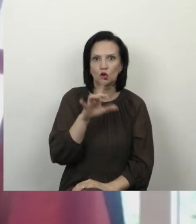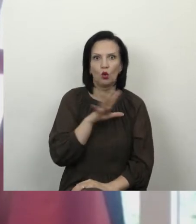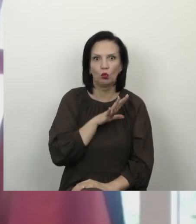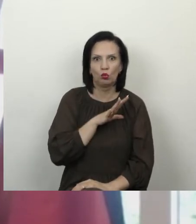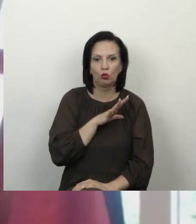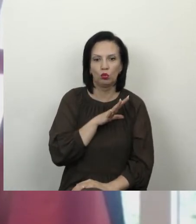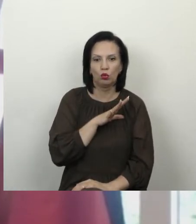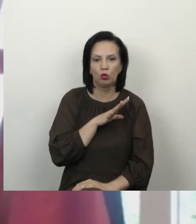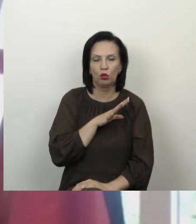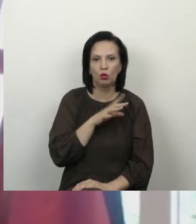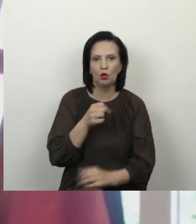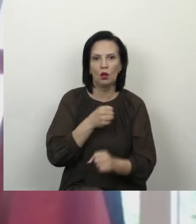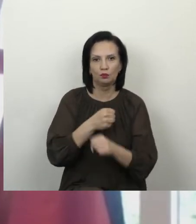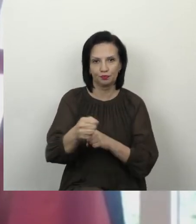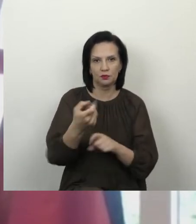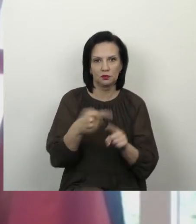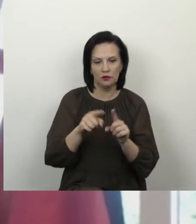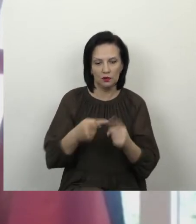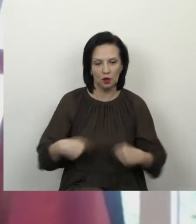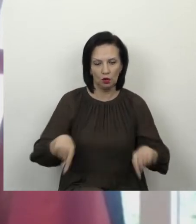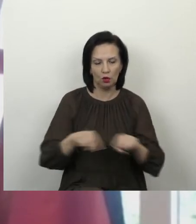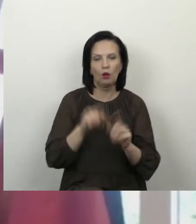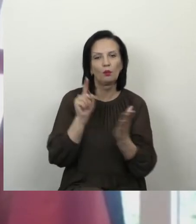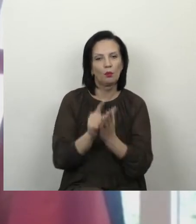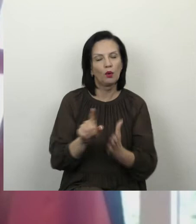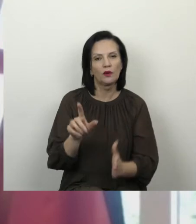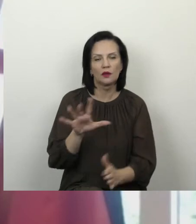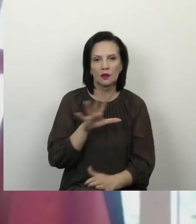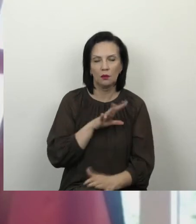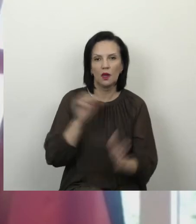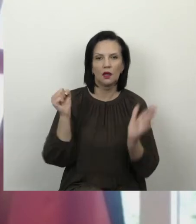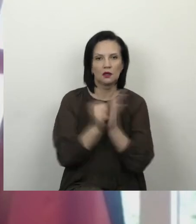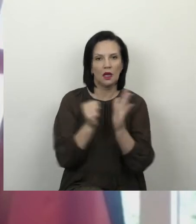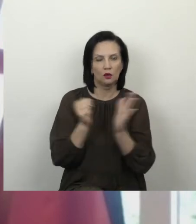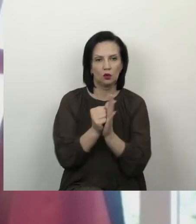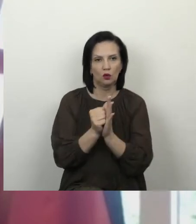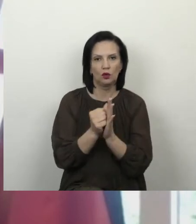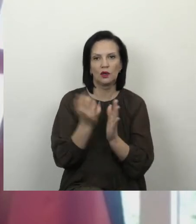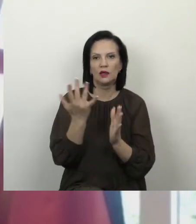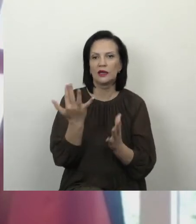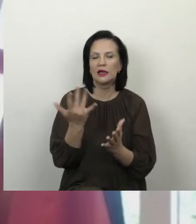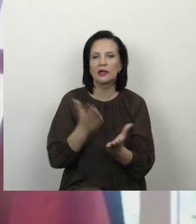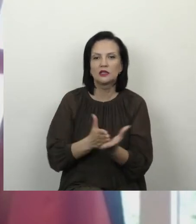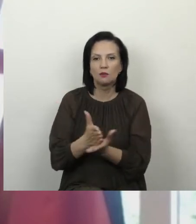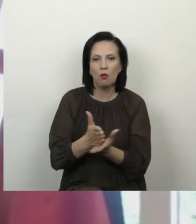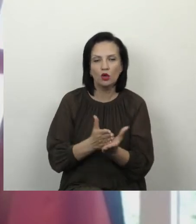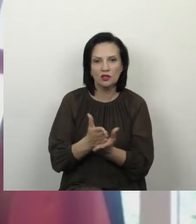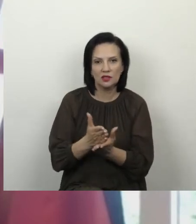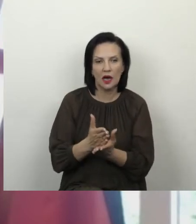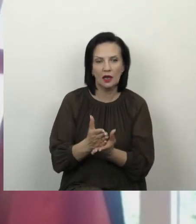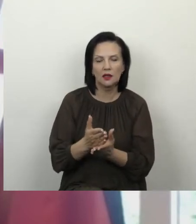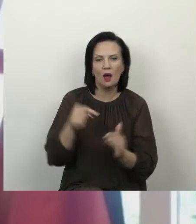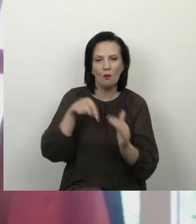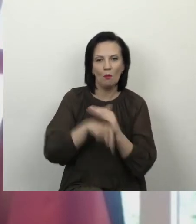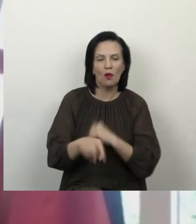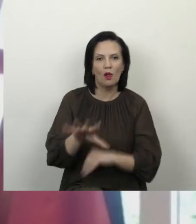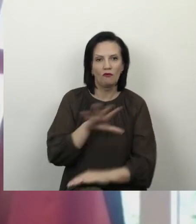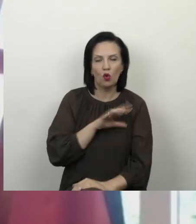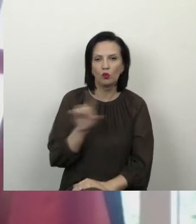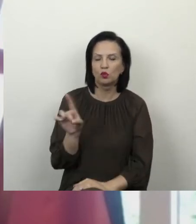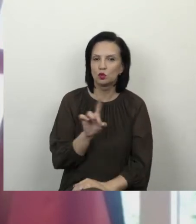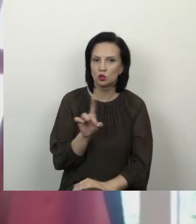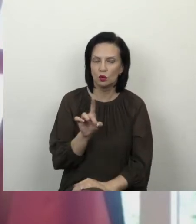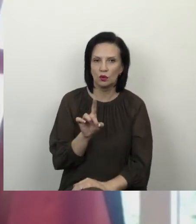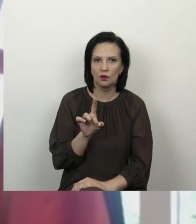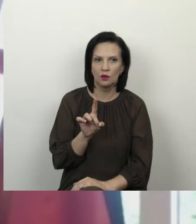be printed. The political objective was to correct the lower representation of women